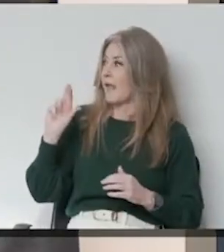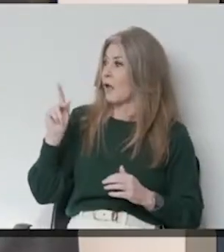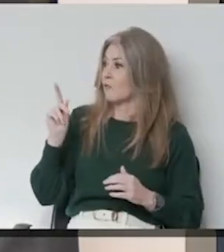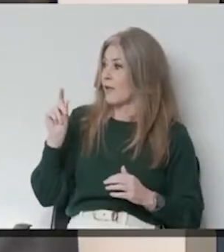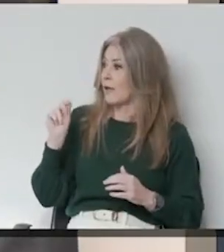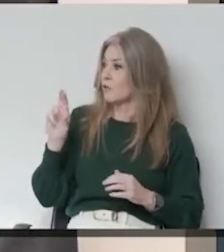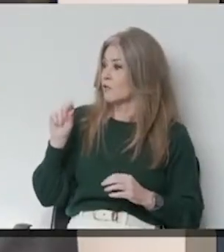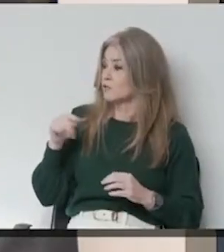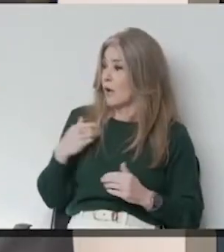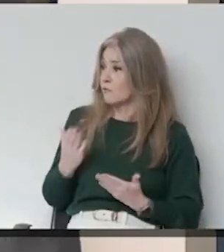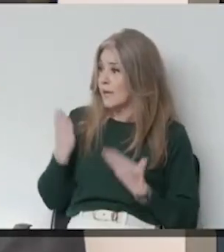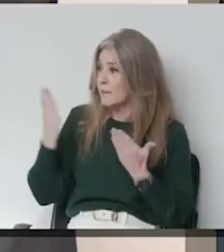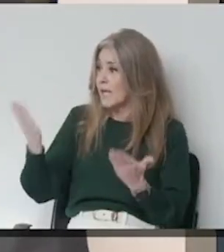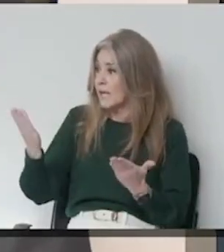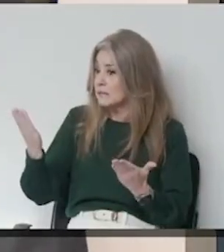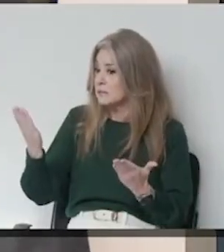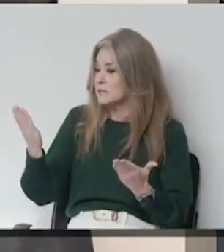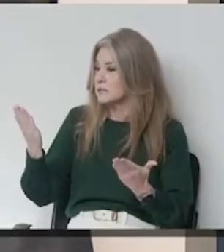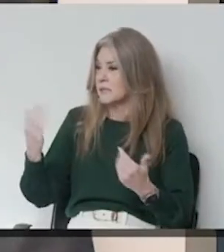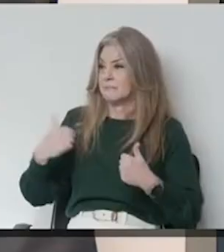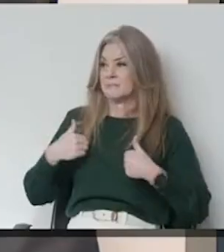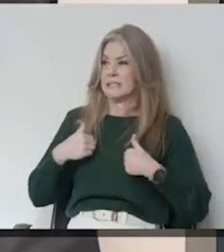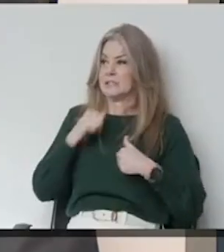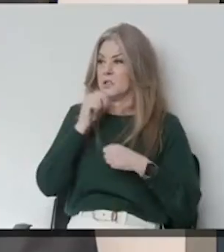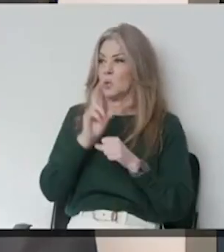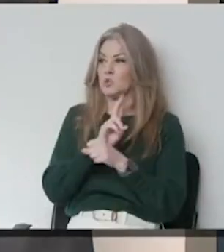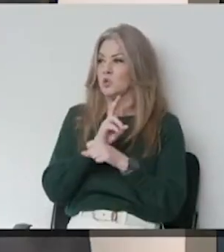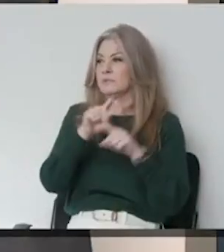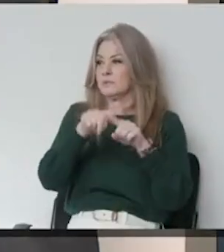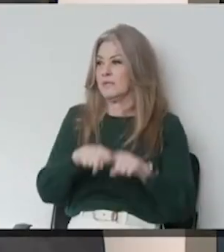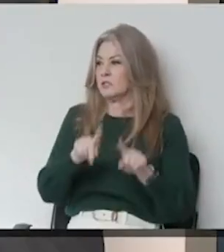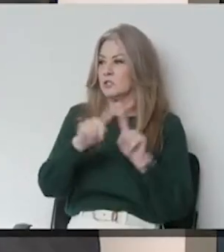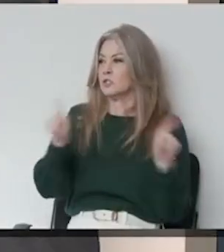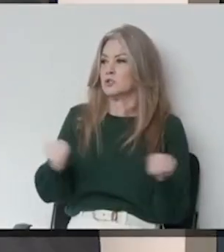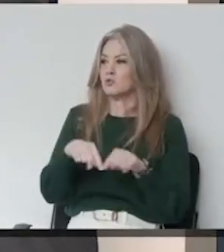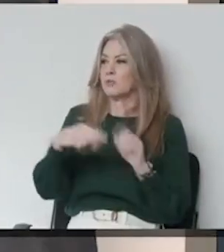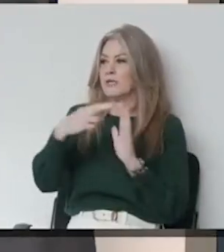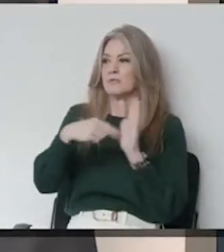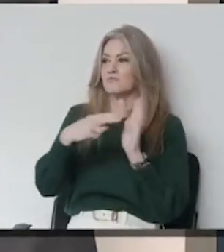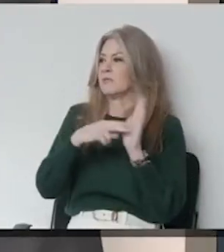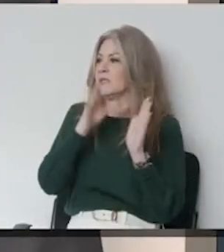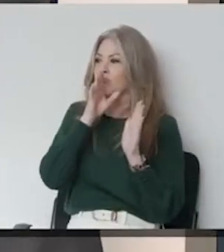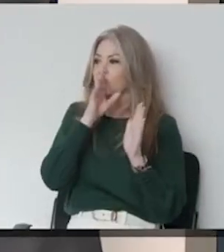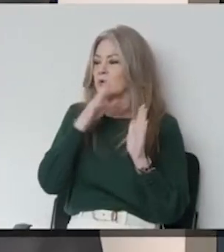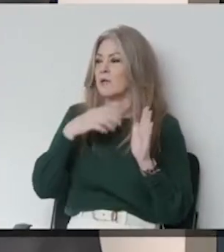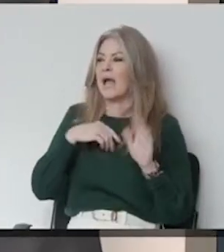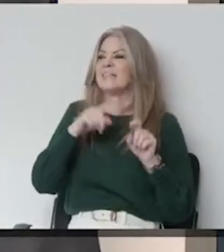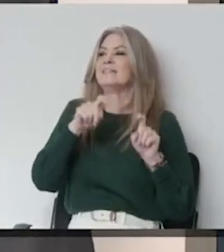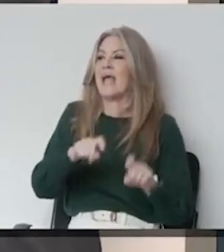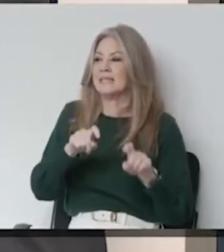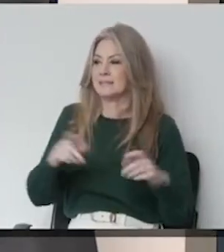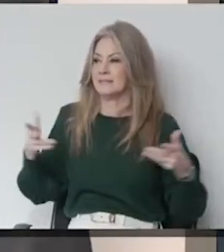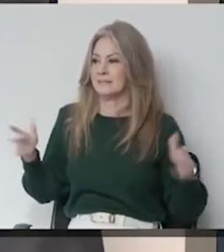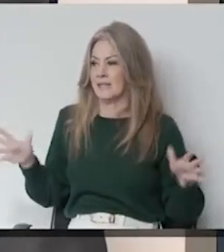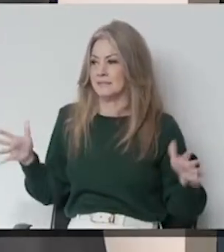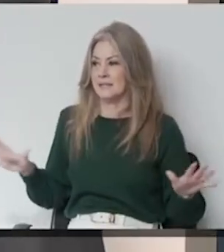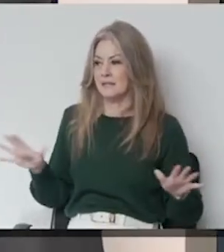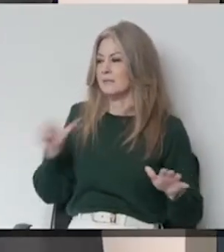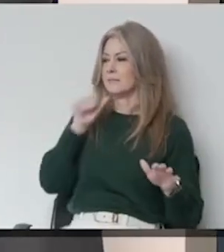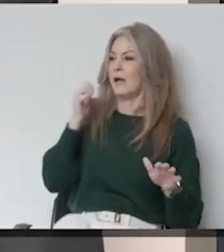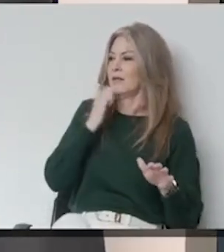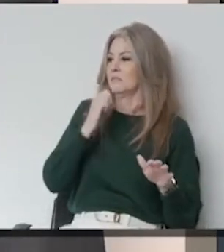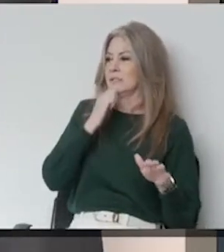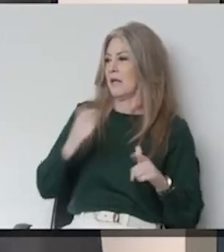do I recommend Narrator? Well, I'm not a screen reader user, so I use it for testing. I don't use it for my daily